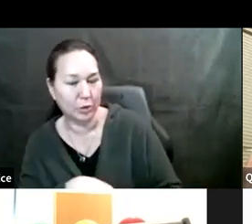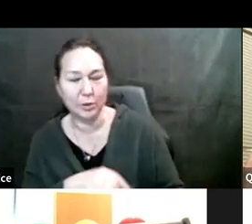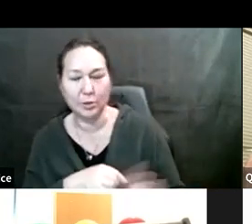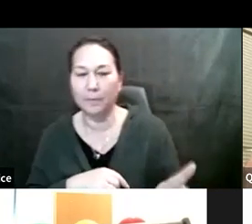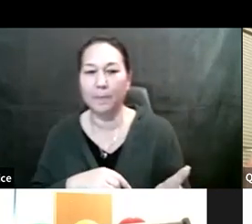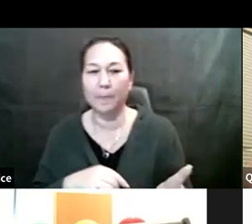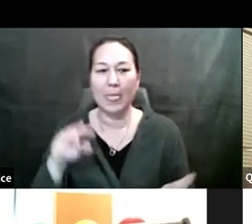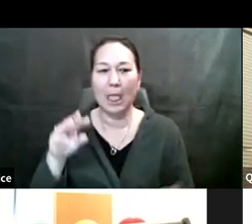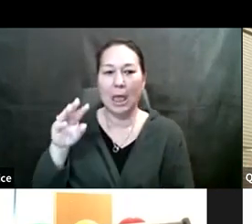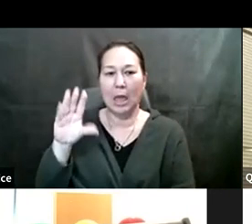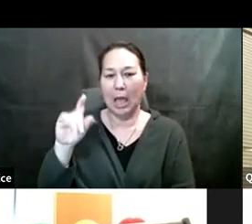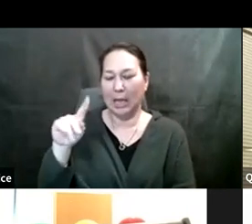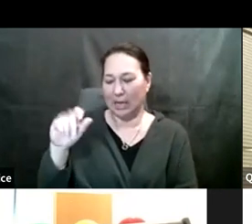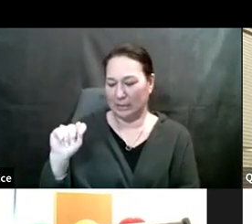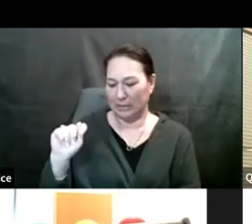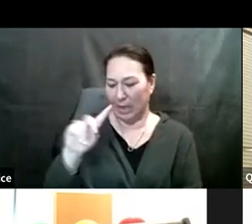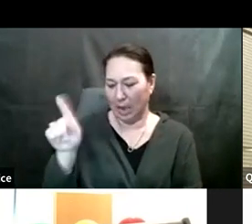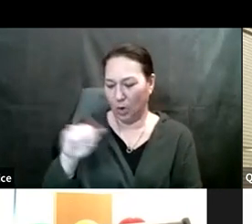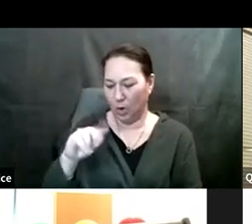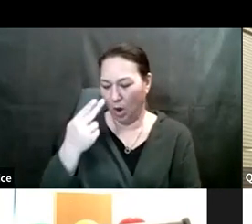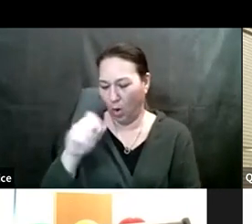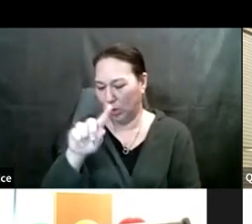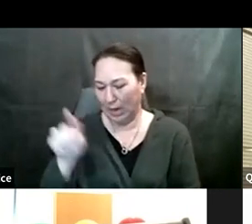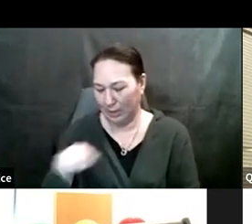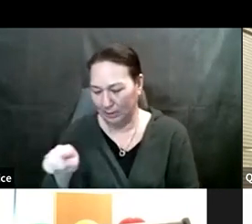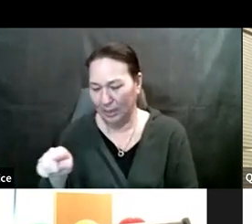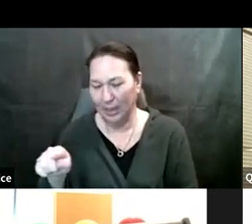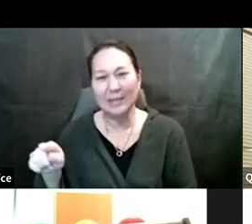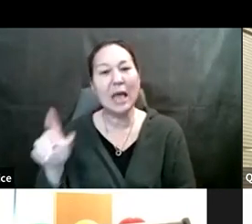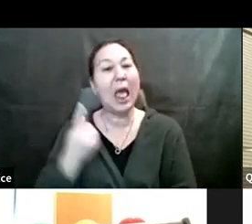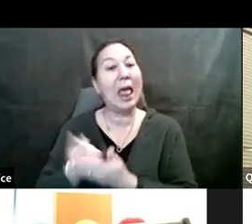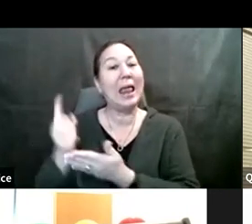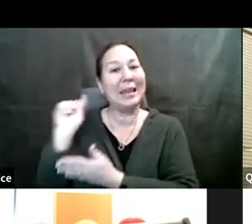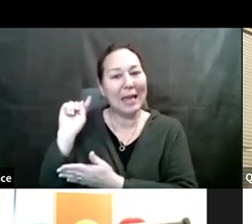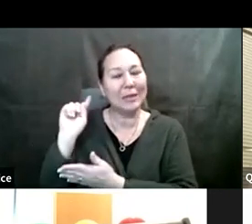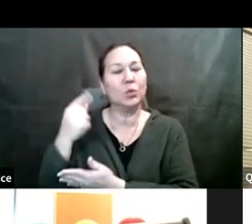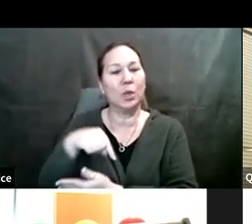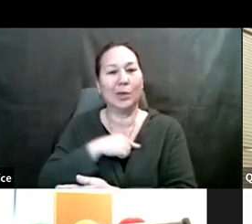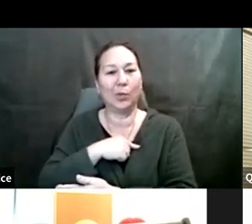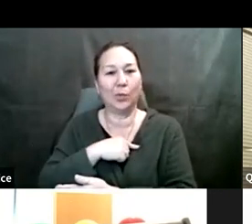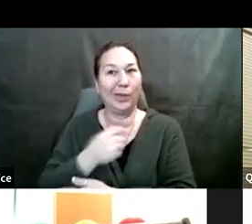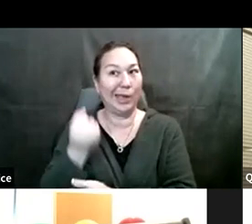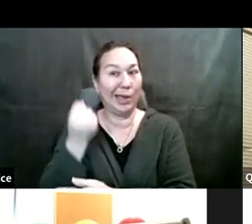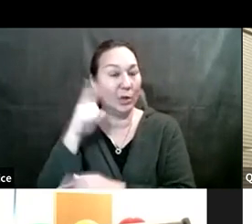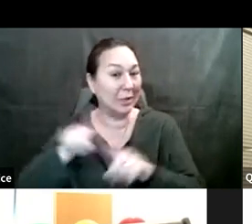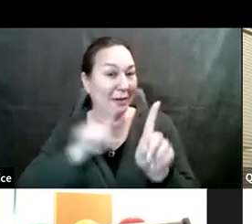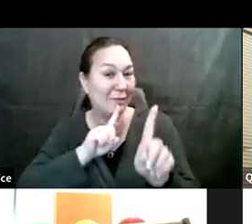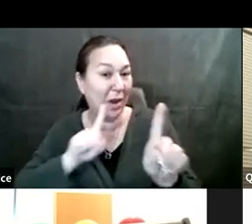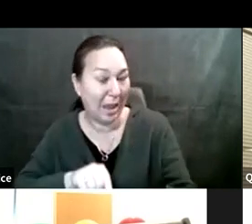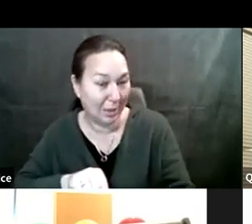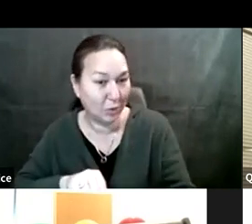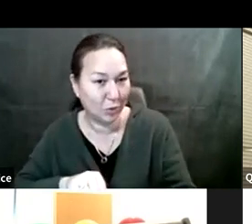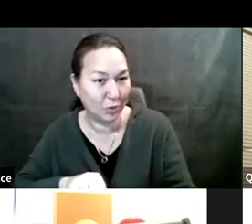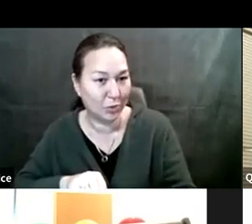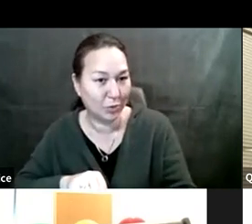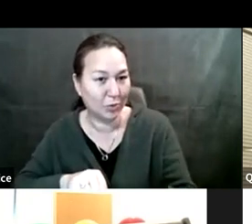we got we were left with I think a very different message around this too what was that hard